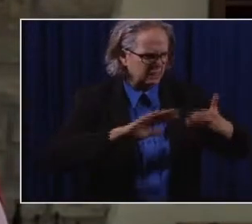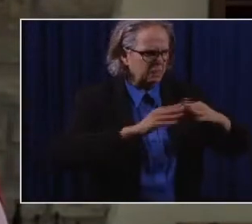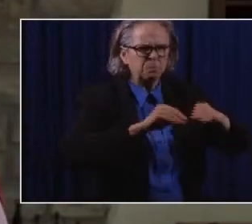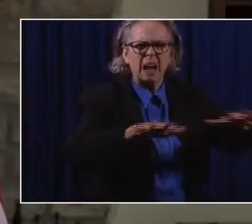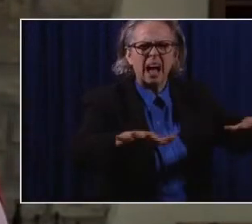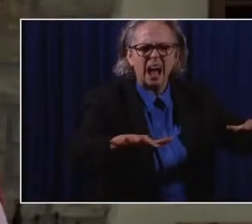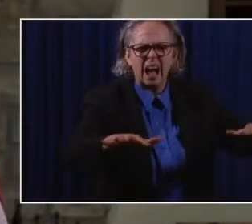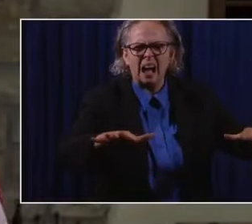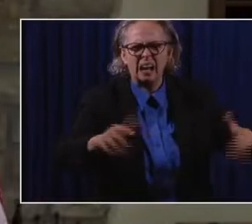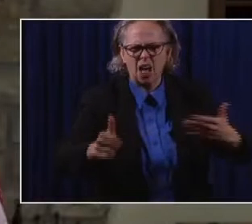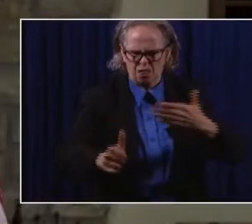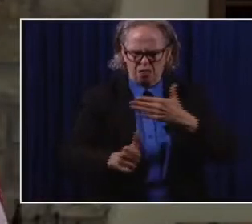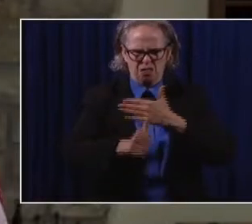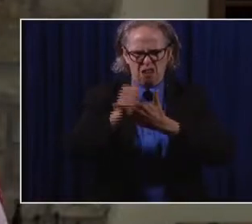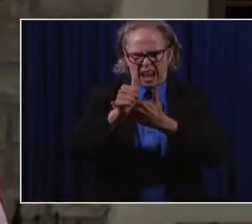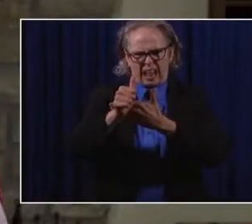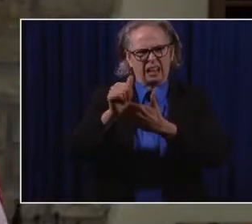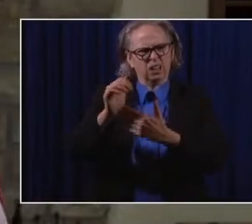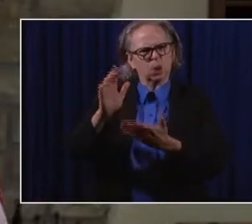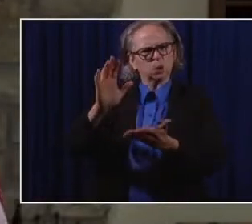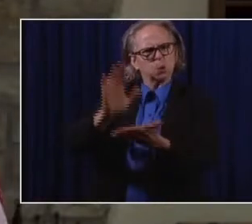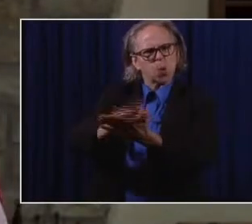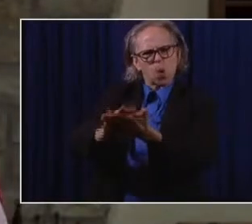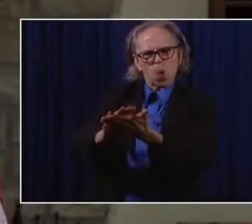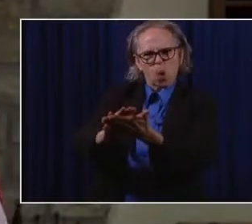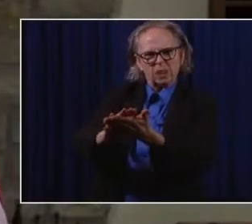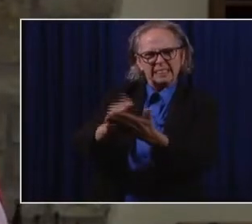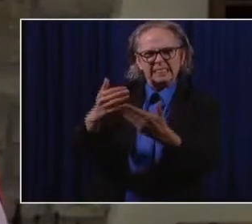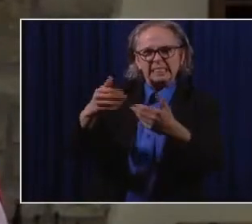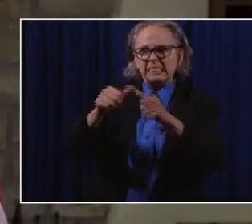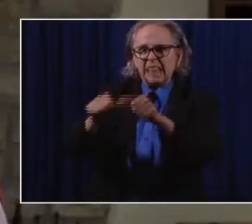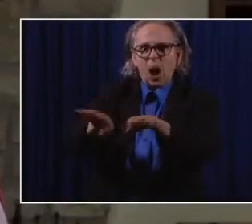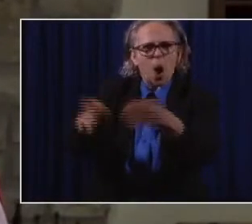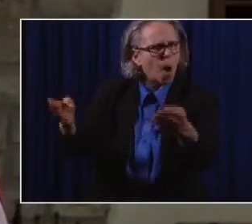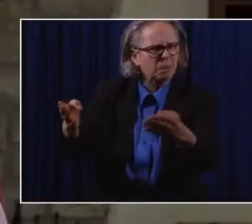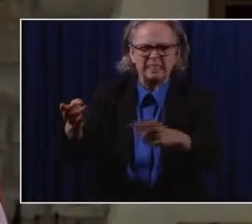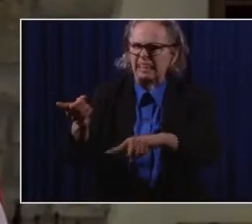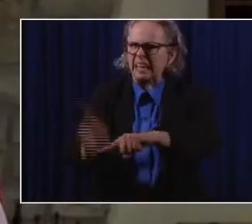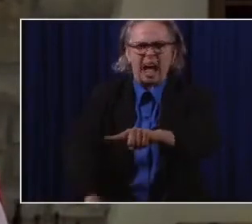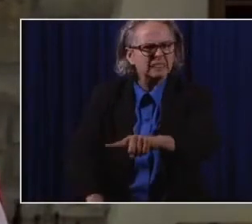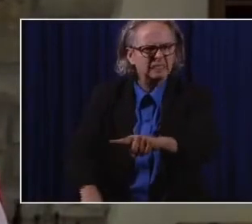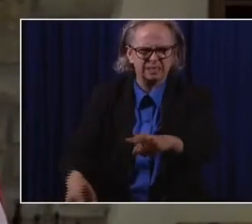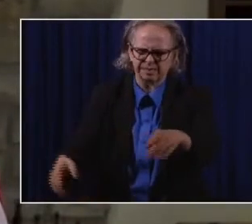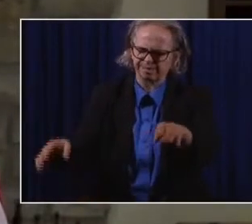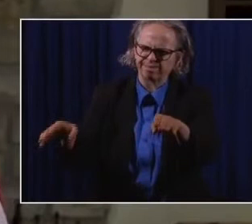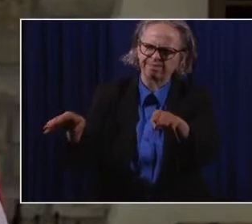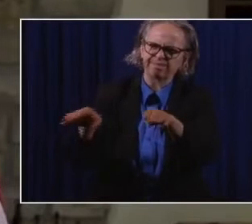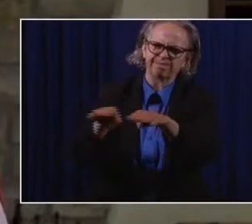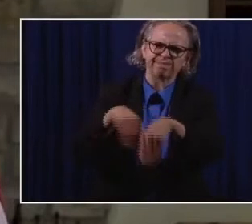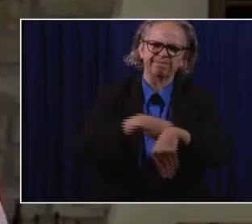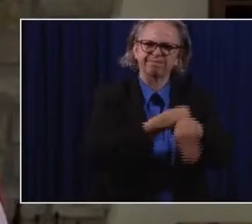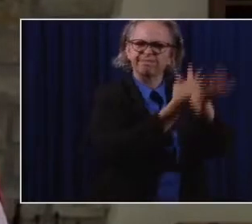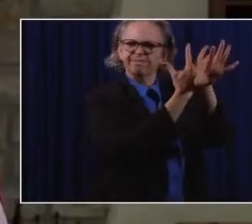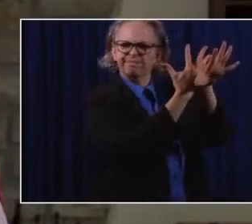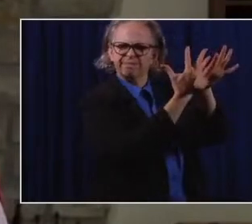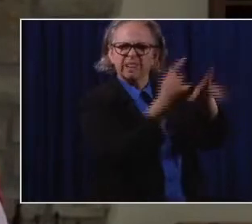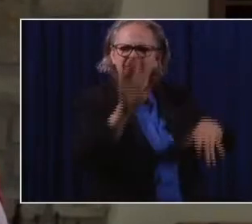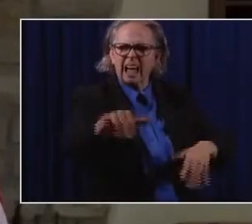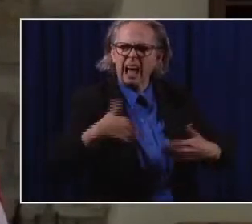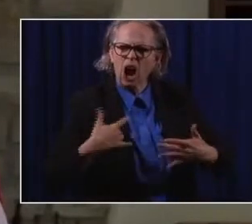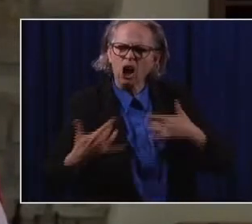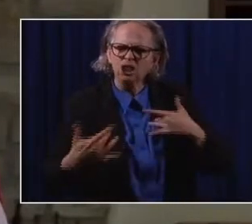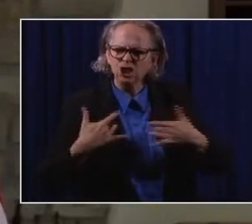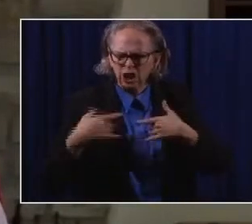schools. I believe that it should concern all Ohioans, and it concerns me, that so many of our kids are